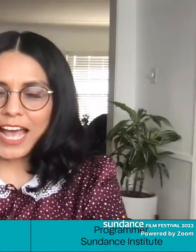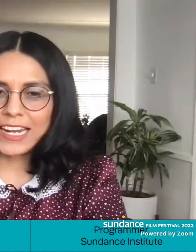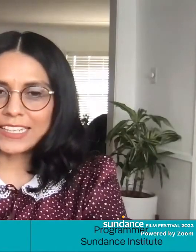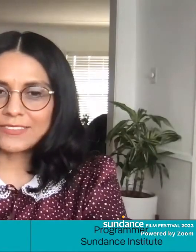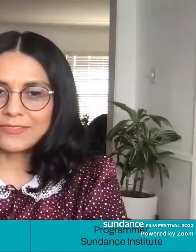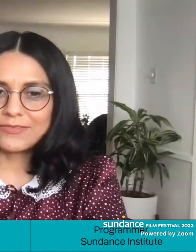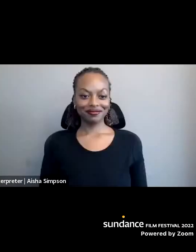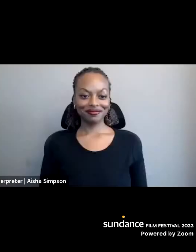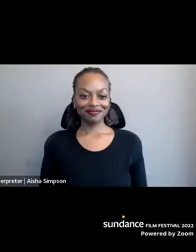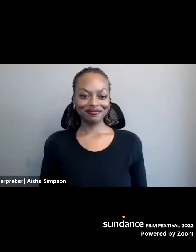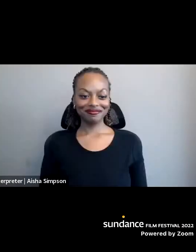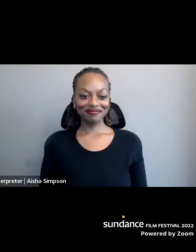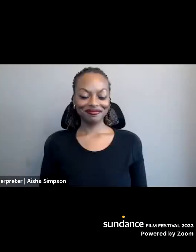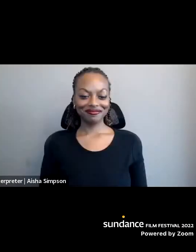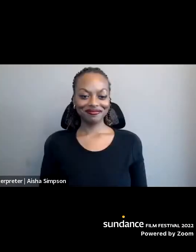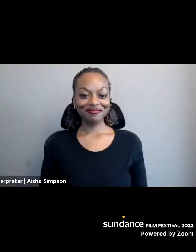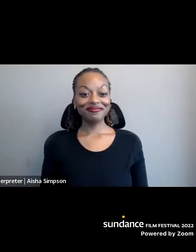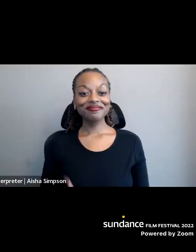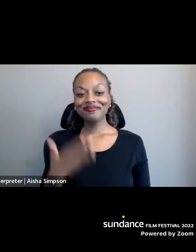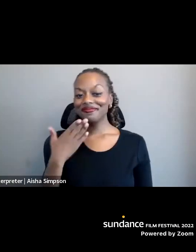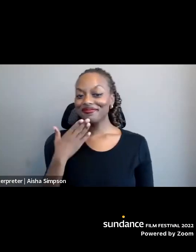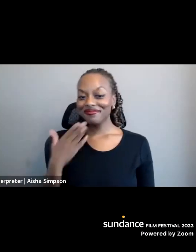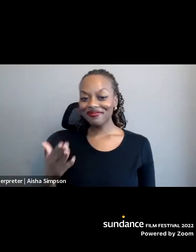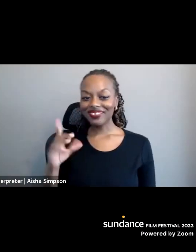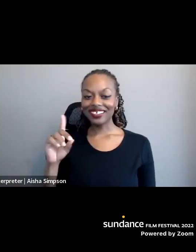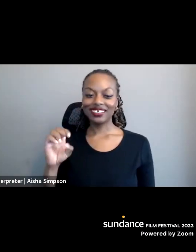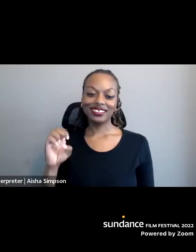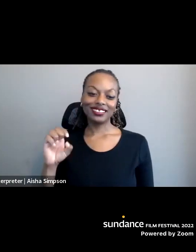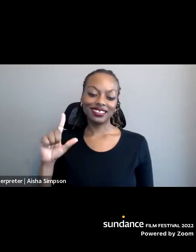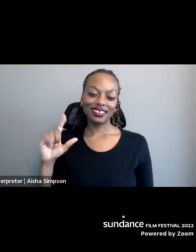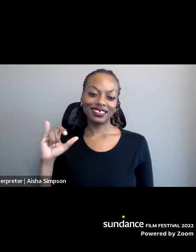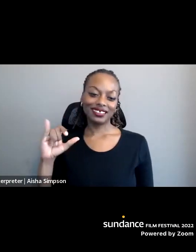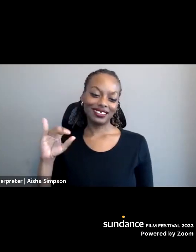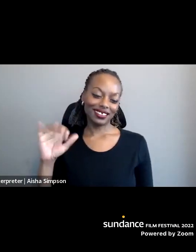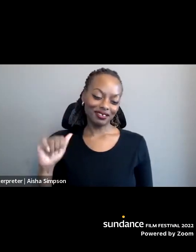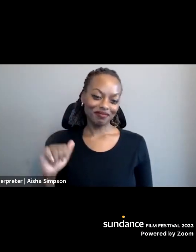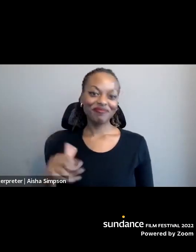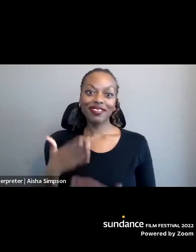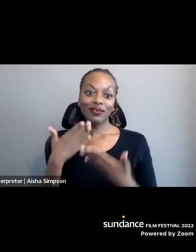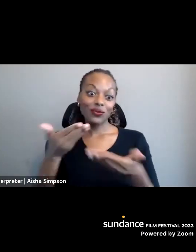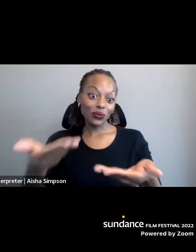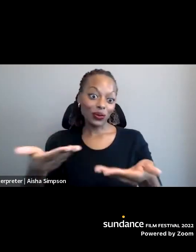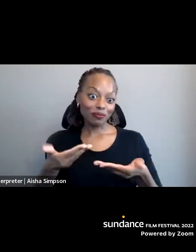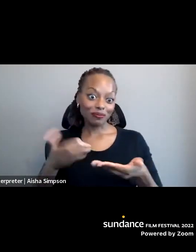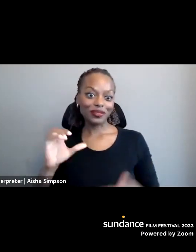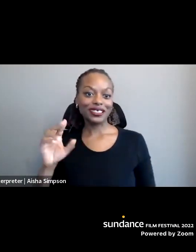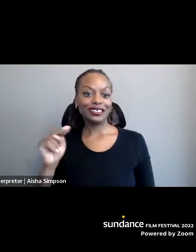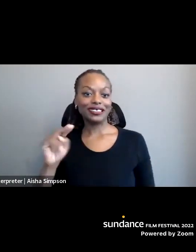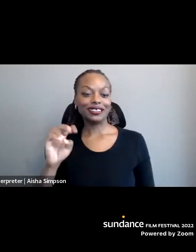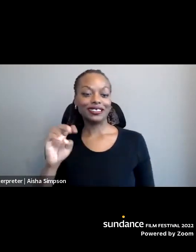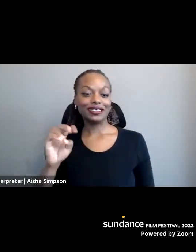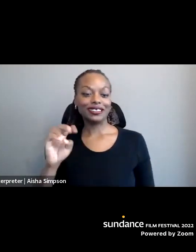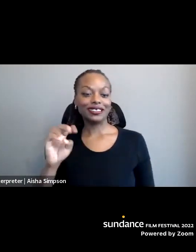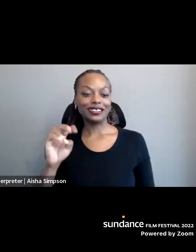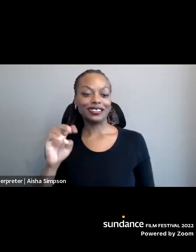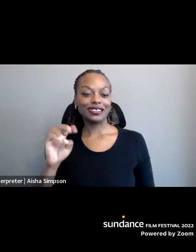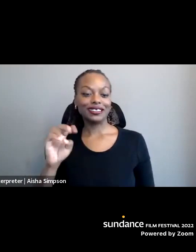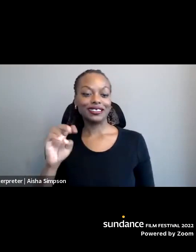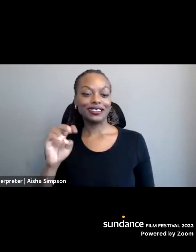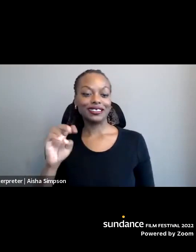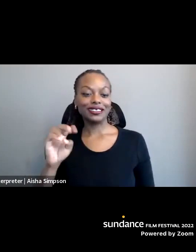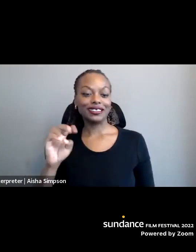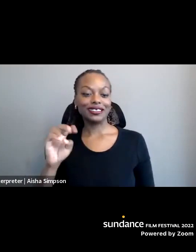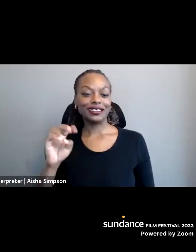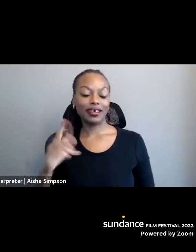to Hannah. Thank you, Dilcia, and welcome to Cinema Cafe, everyone. I'm so excited to speak with our guests today. First, we